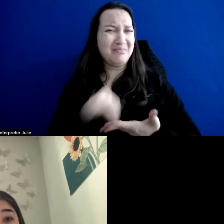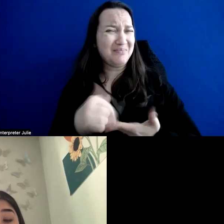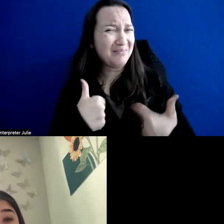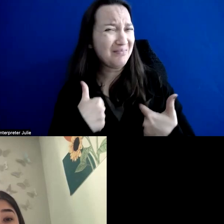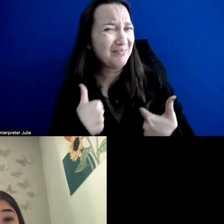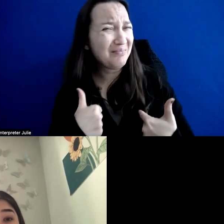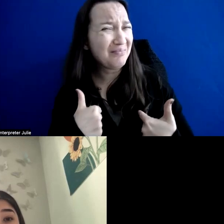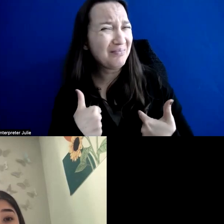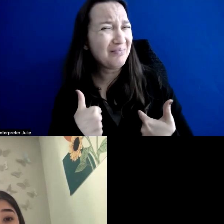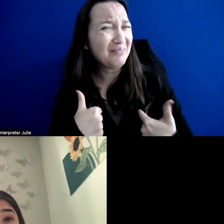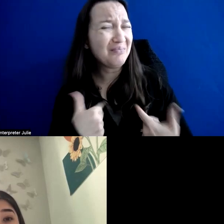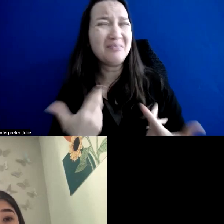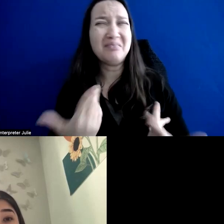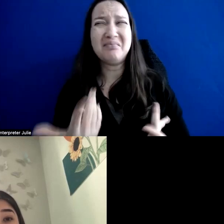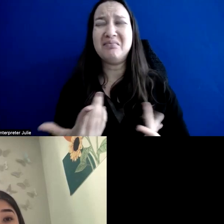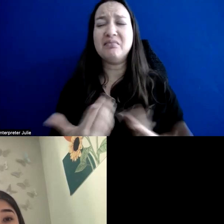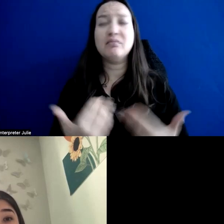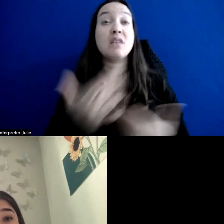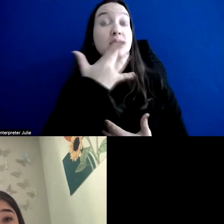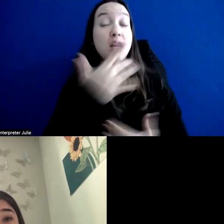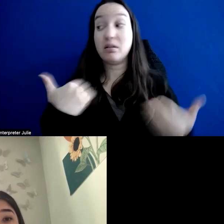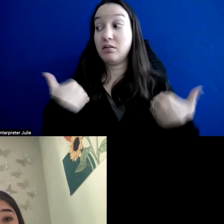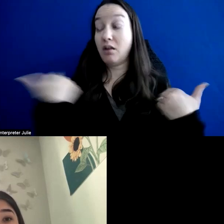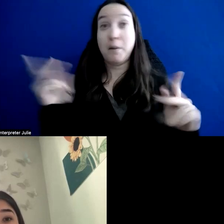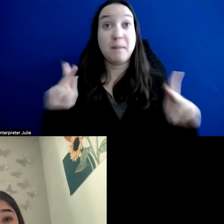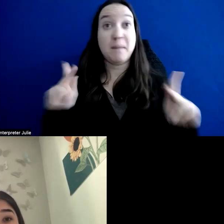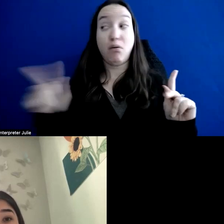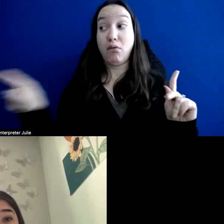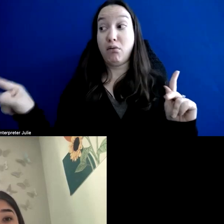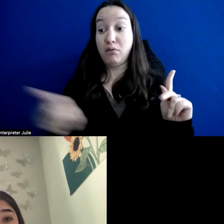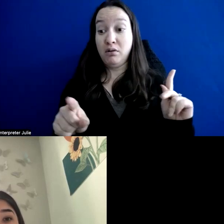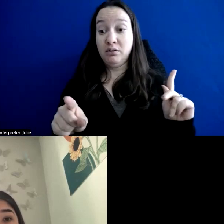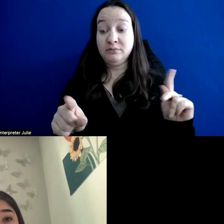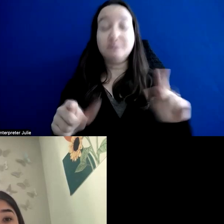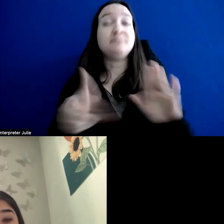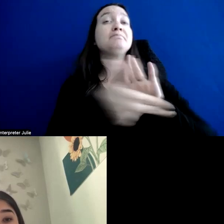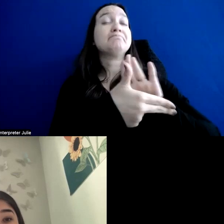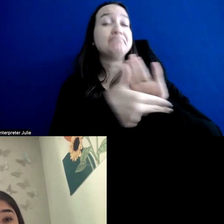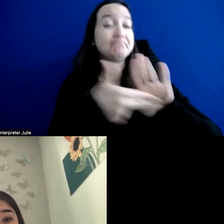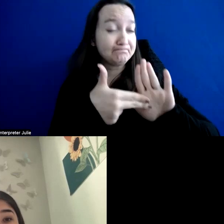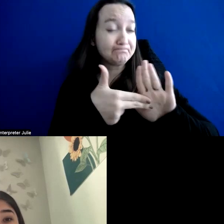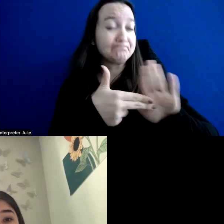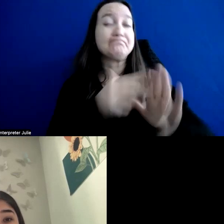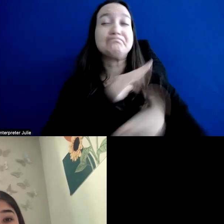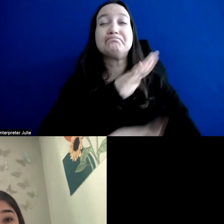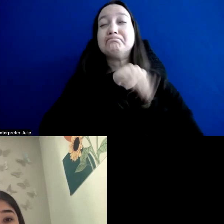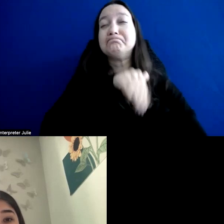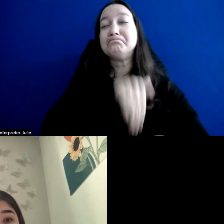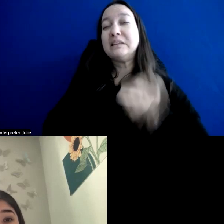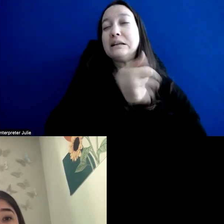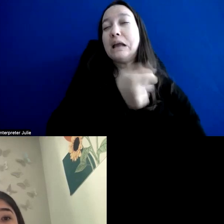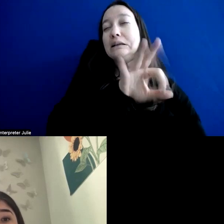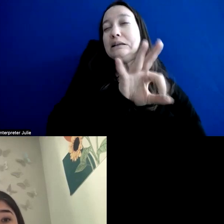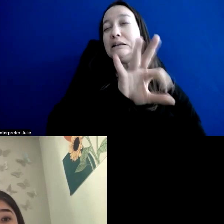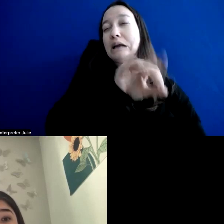And fortunately now, younger people who've been diagnosed since the mid to late